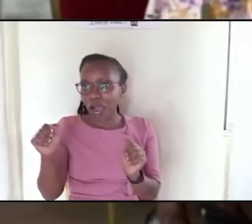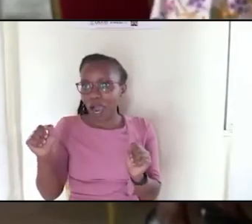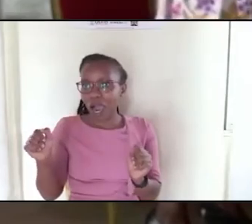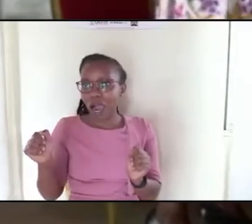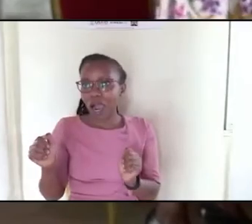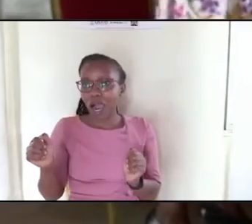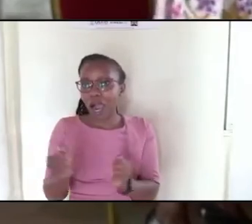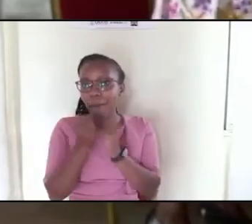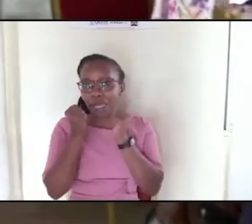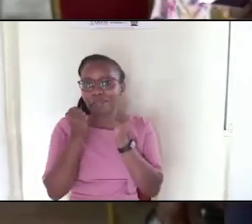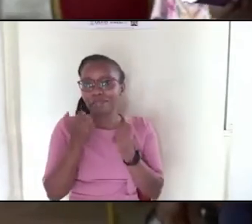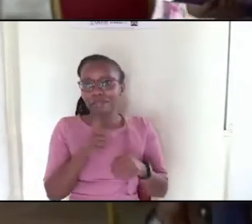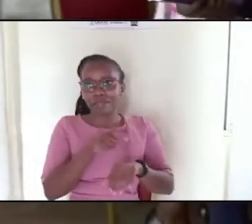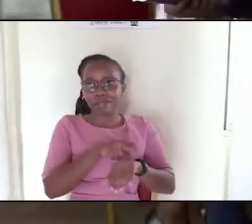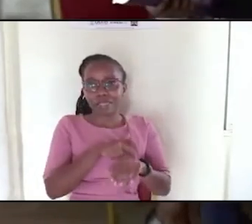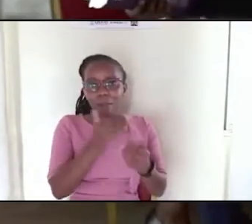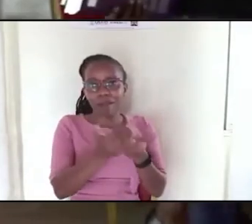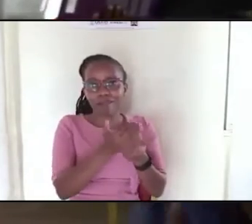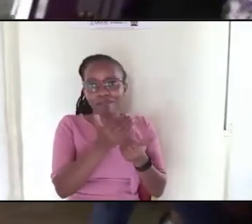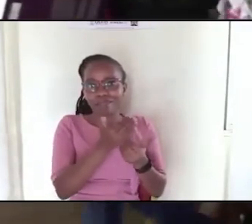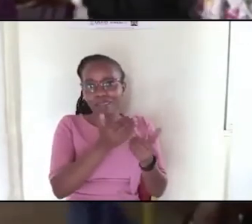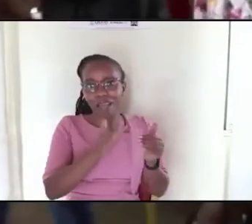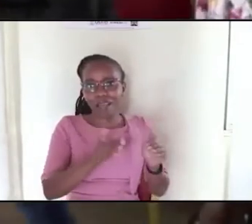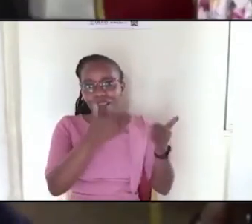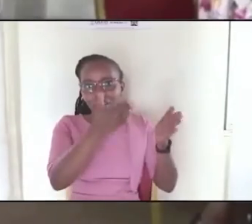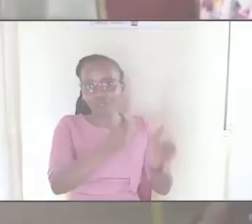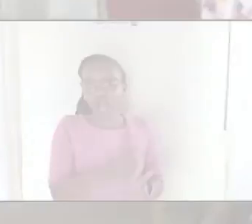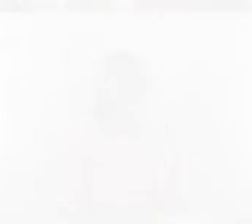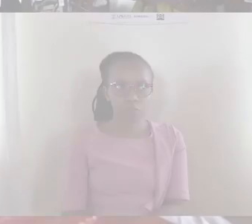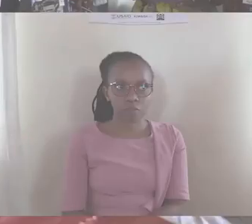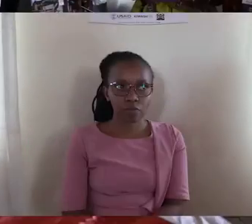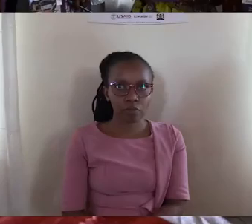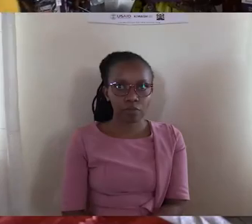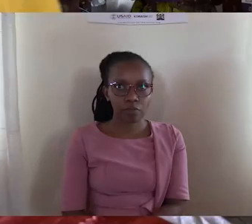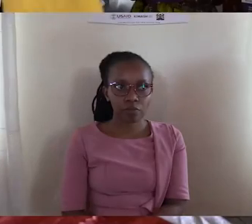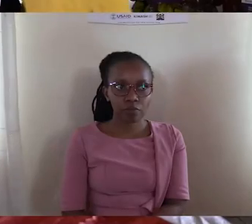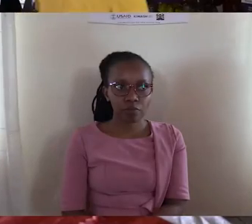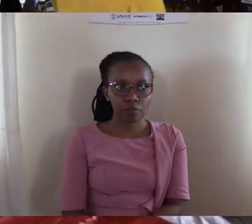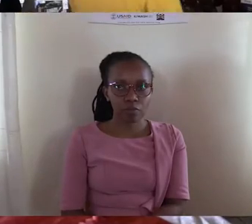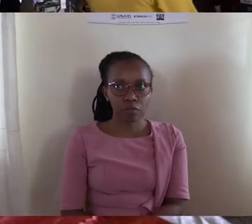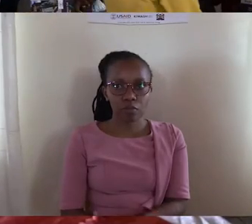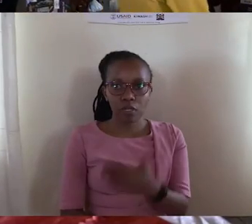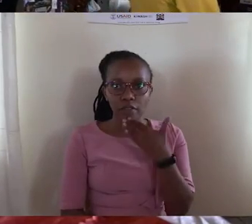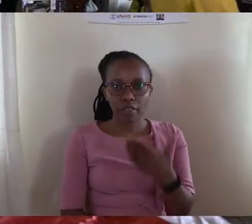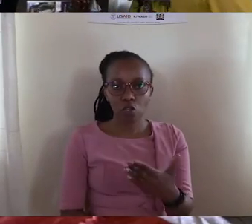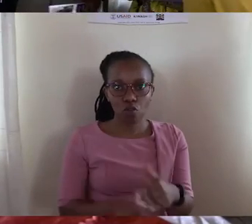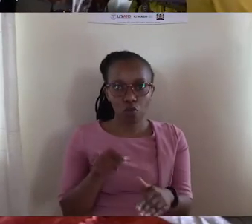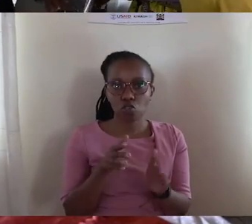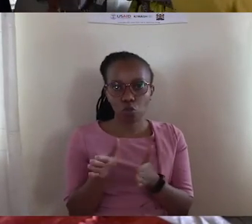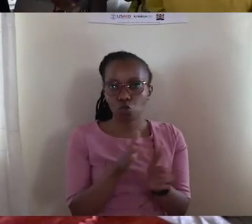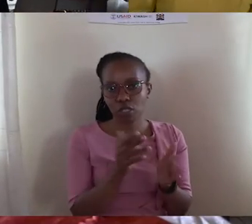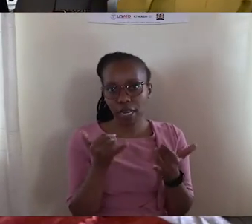the immediate caregiver, like a wife and a husband. Now I take this